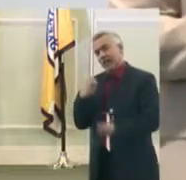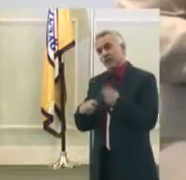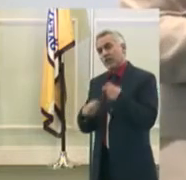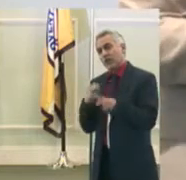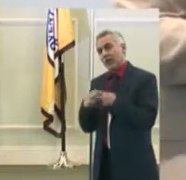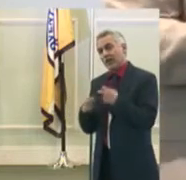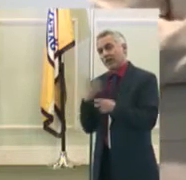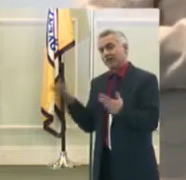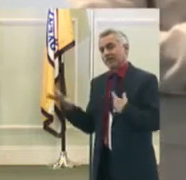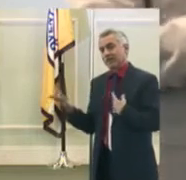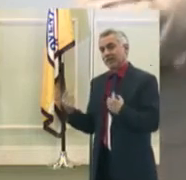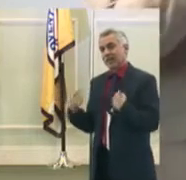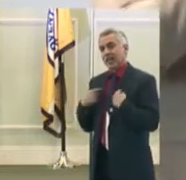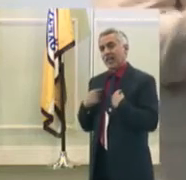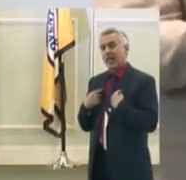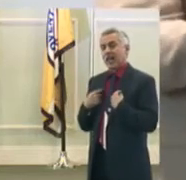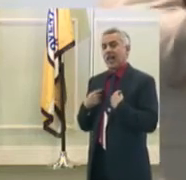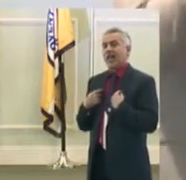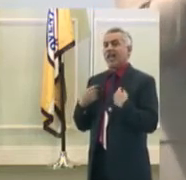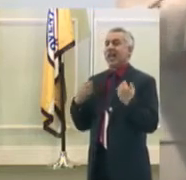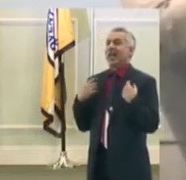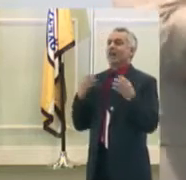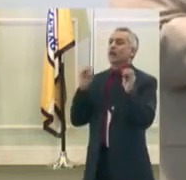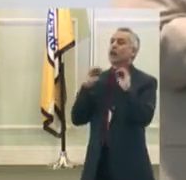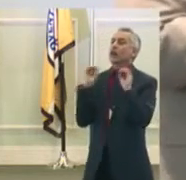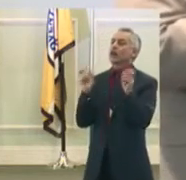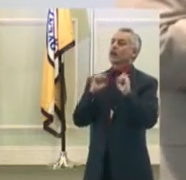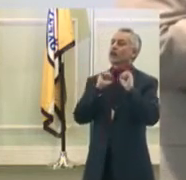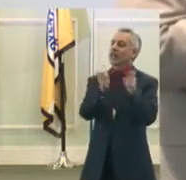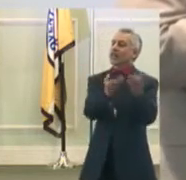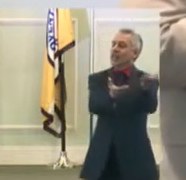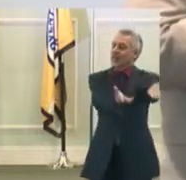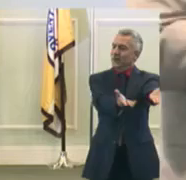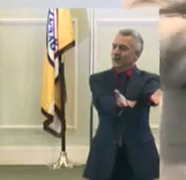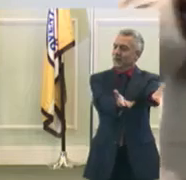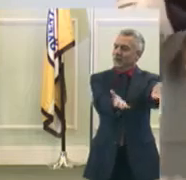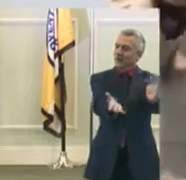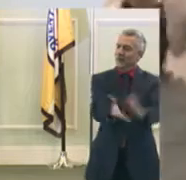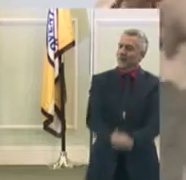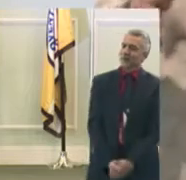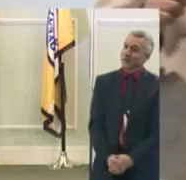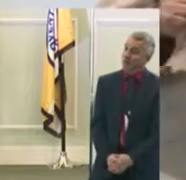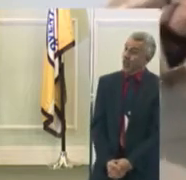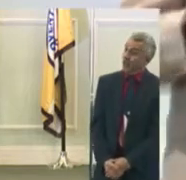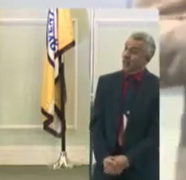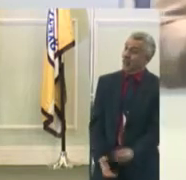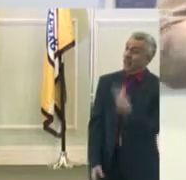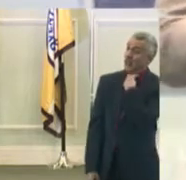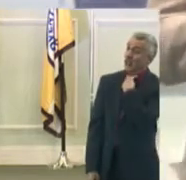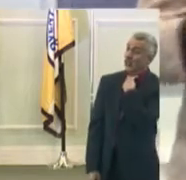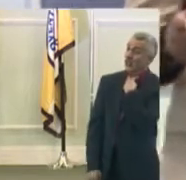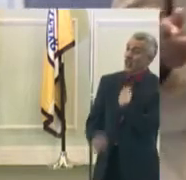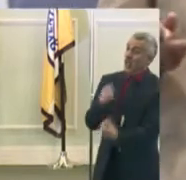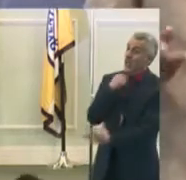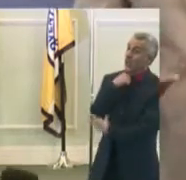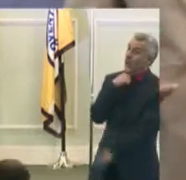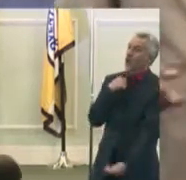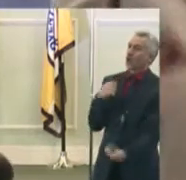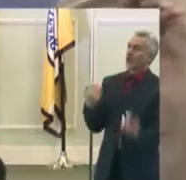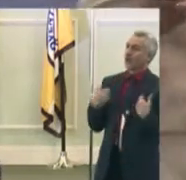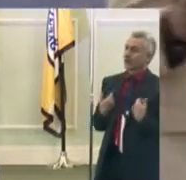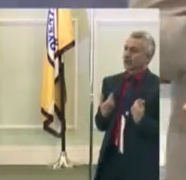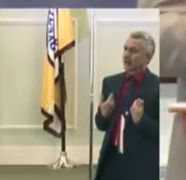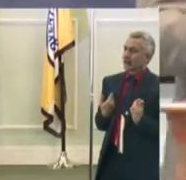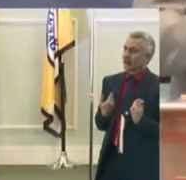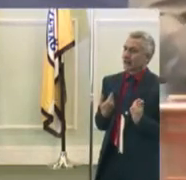this enough. He had nothing to offer the man. Nothing. Not even a crumb. He